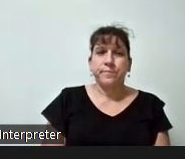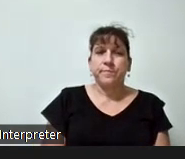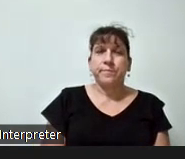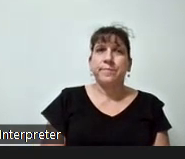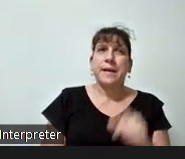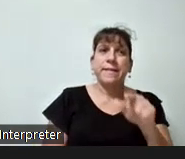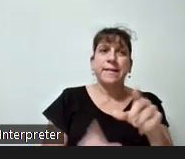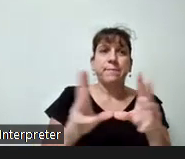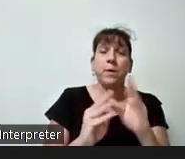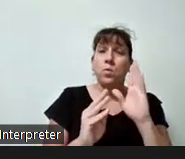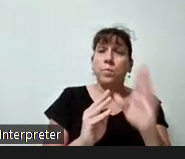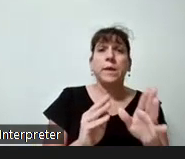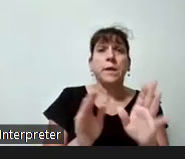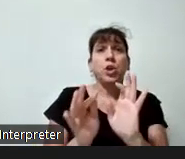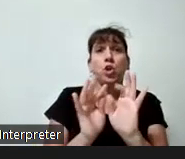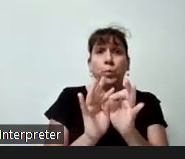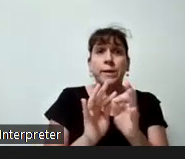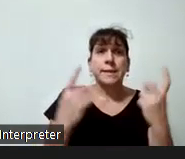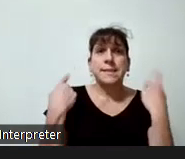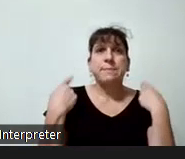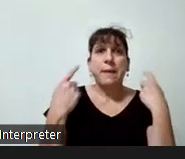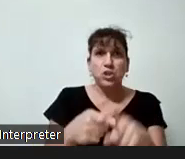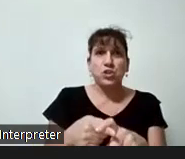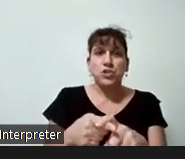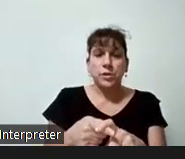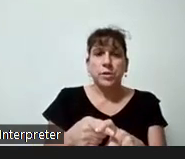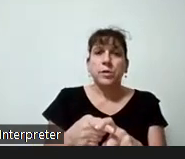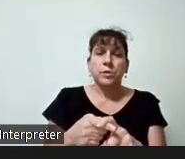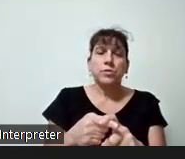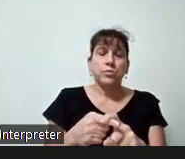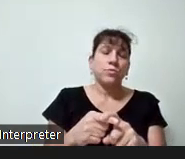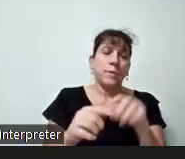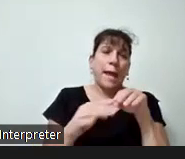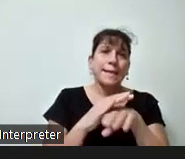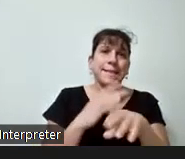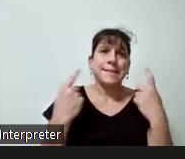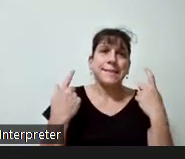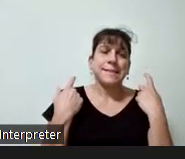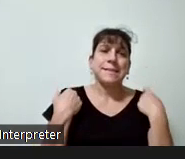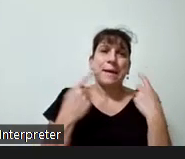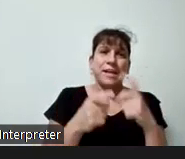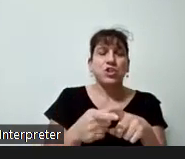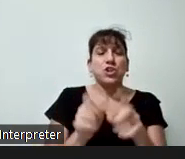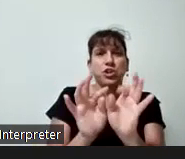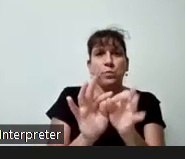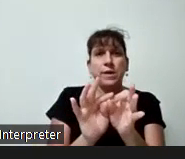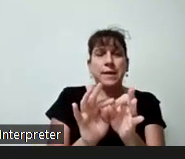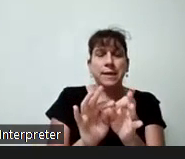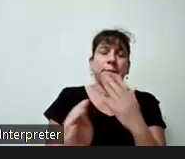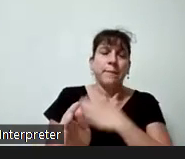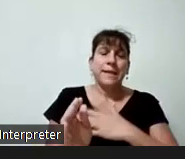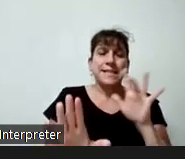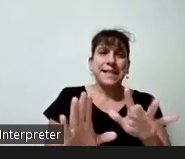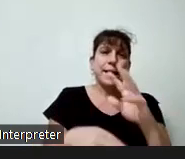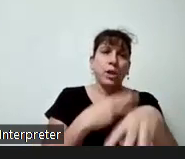This meeting will be interpreted in Spanish. To access Spanish interpretation, please click the globe